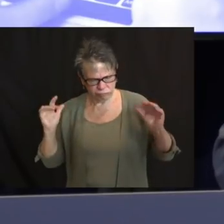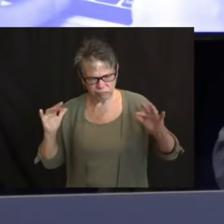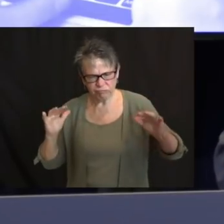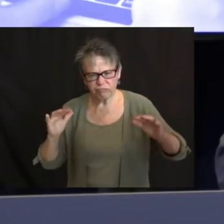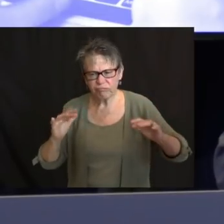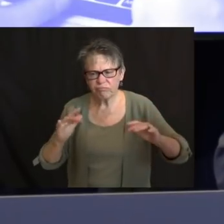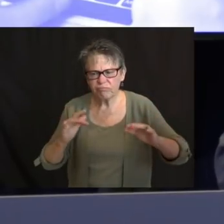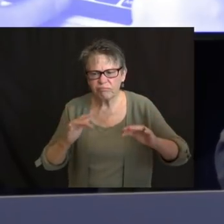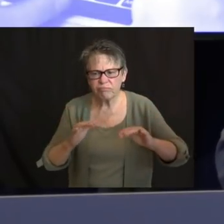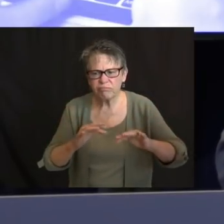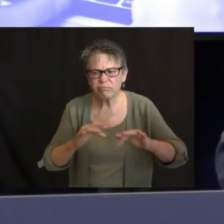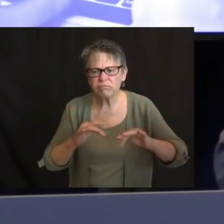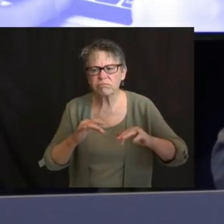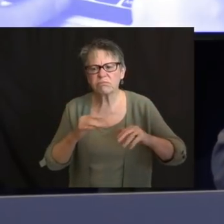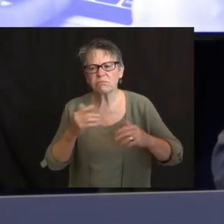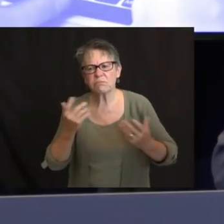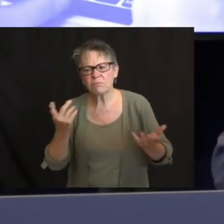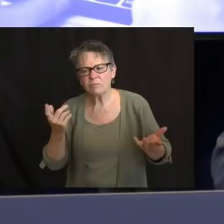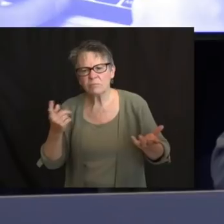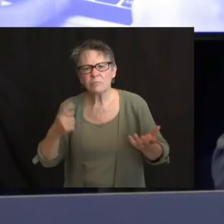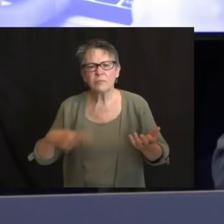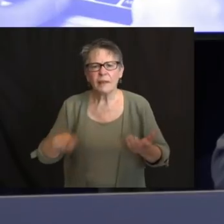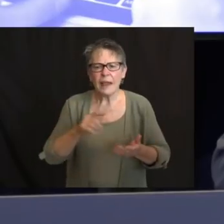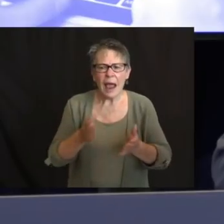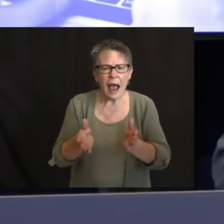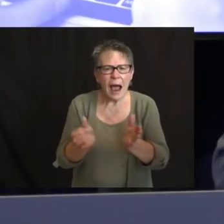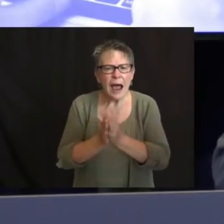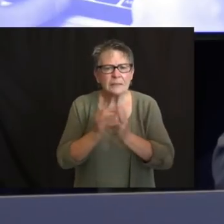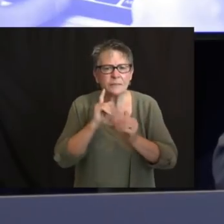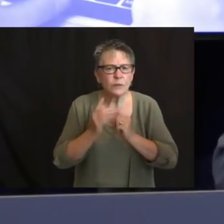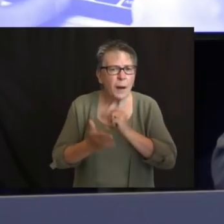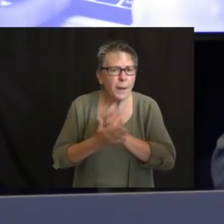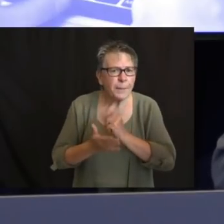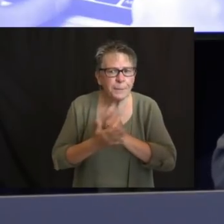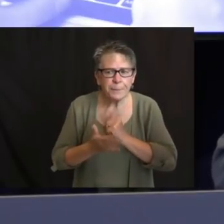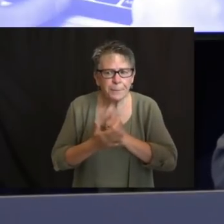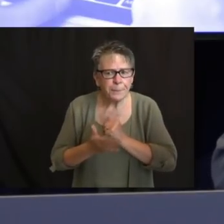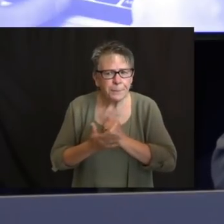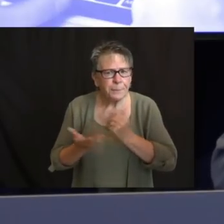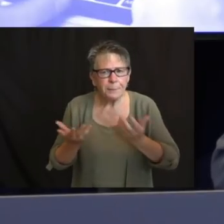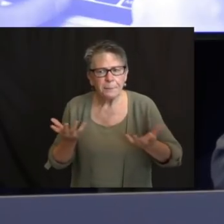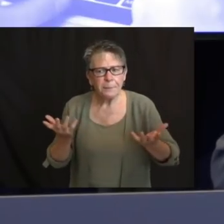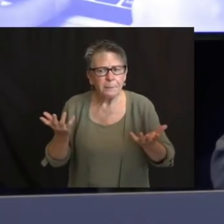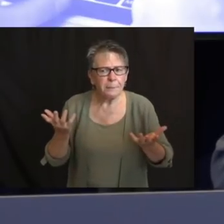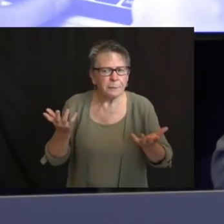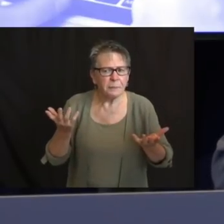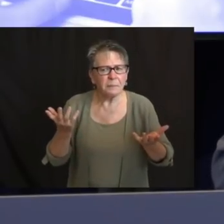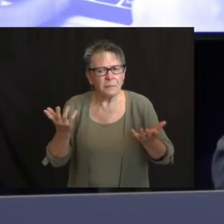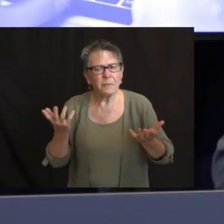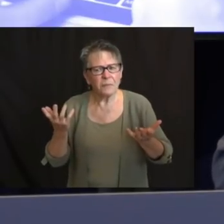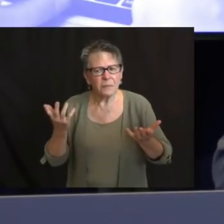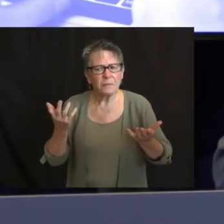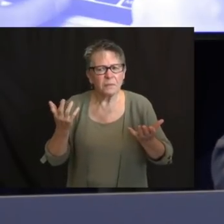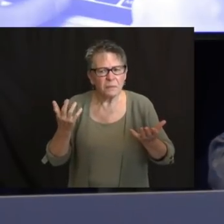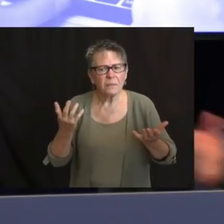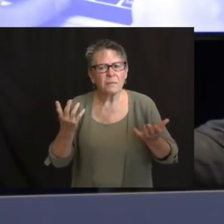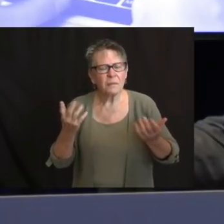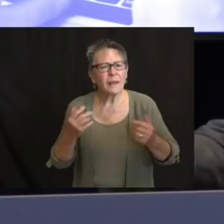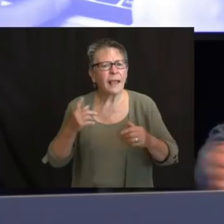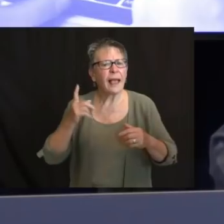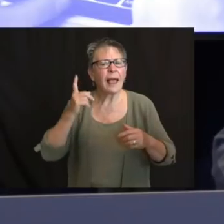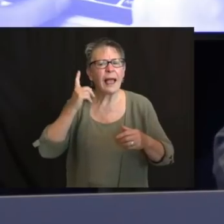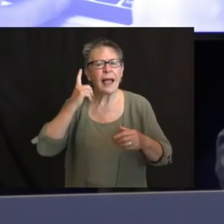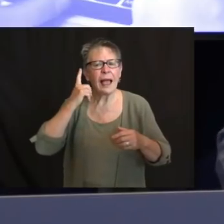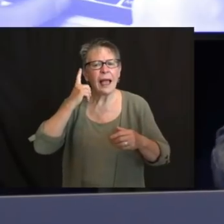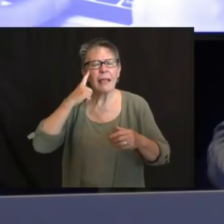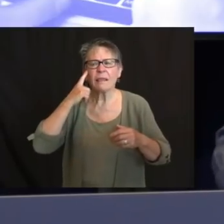think the last update I got was about 11 cleared without incident, and even the sheriff of Ocean County, Master Nardi, was on